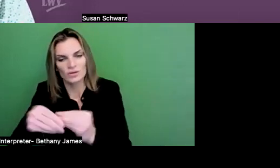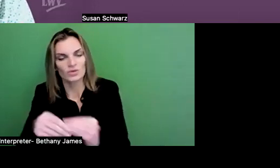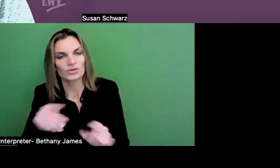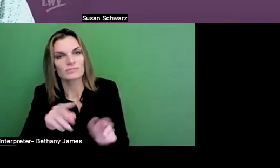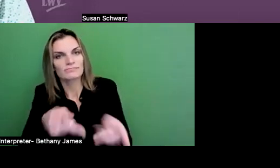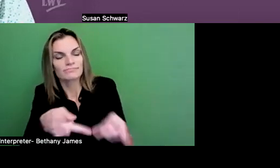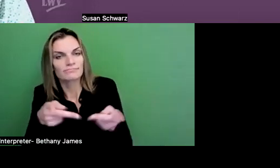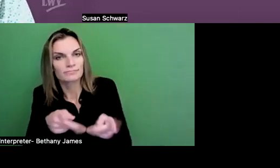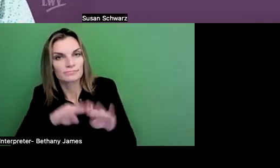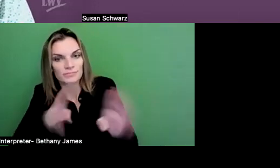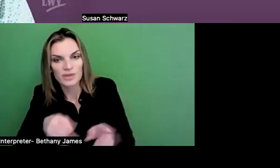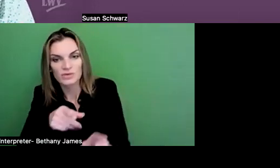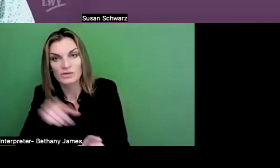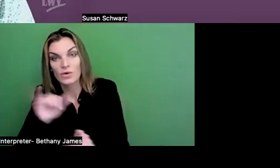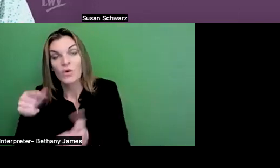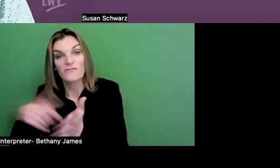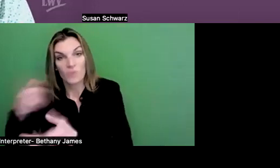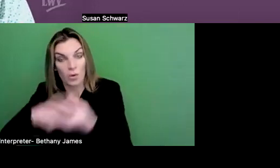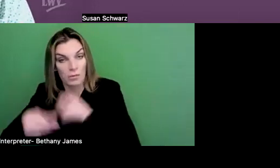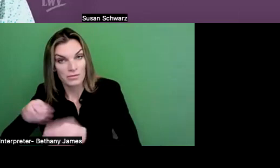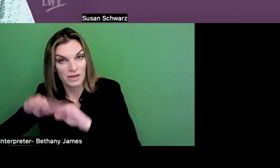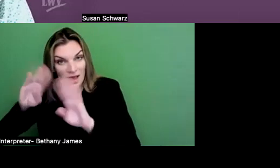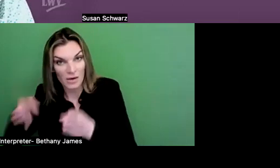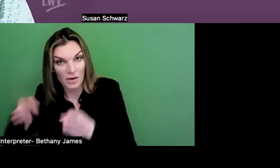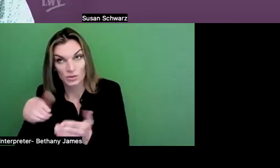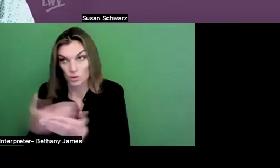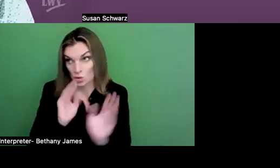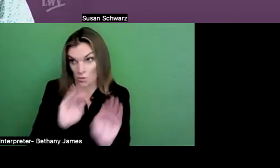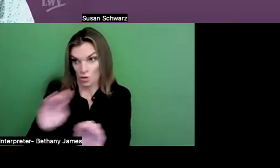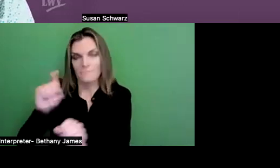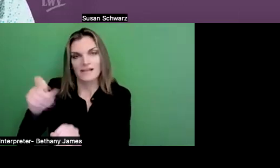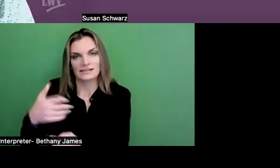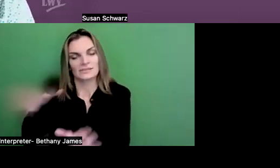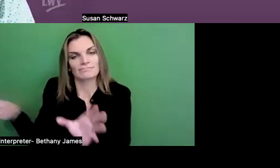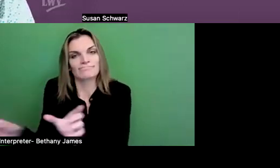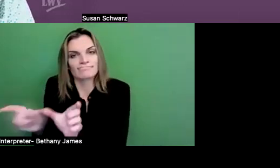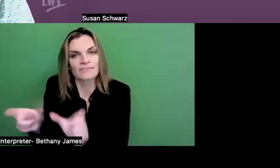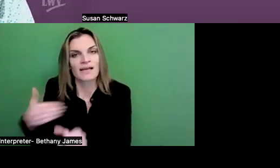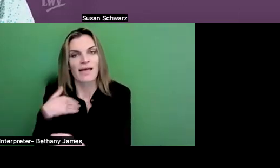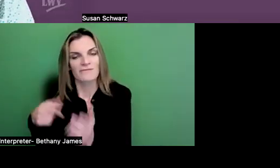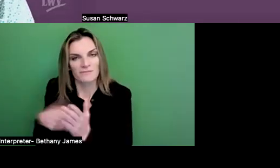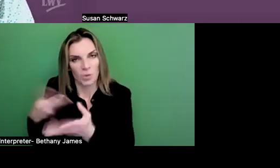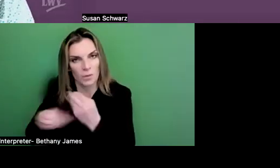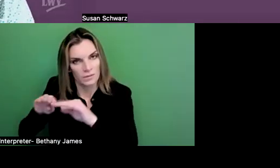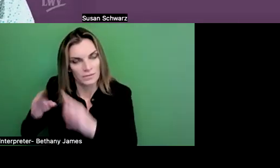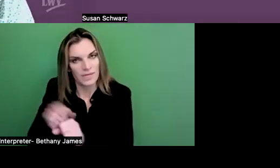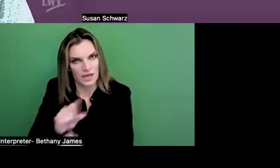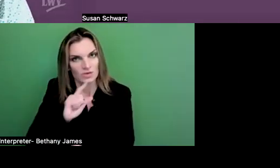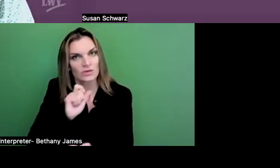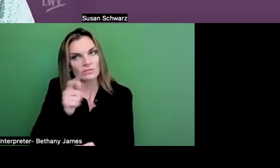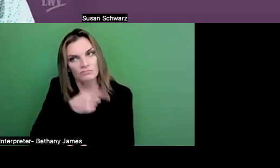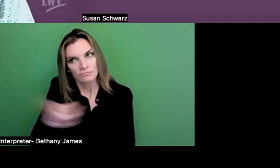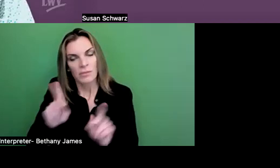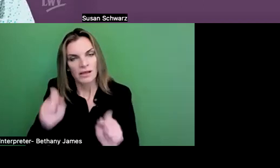housing when the new building construction. So we want to make sure that people have the opportunity to live and stay in Dobbs Ferry.